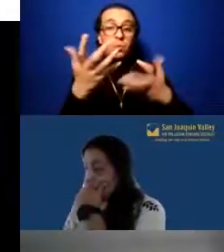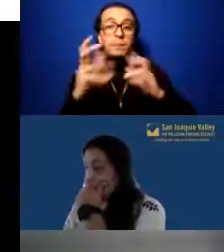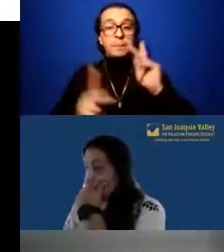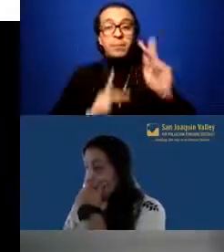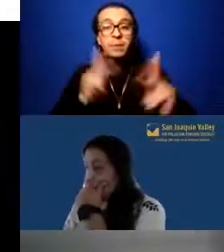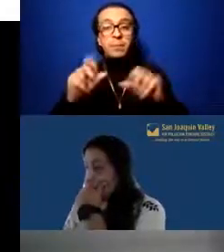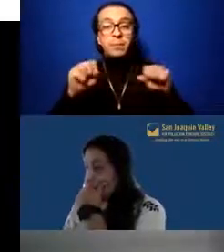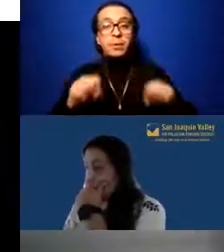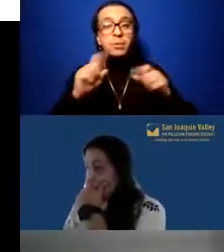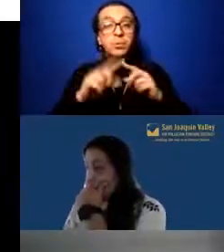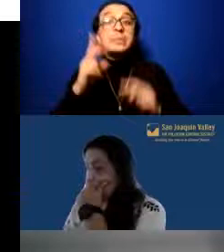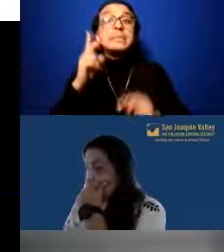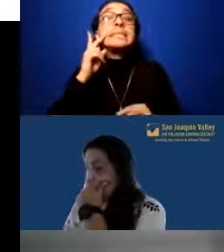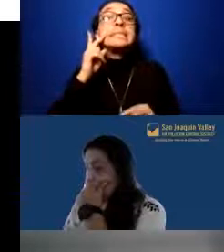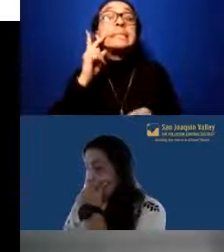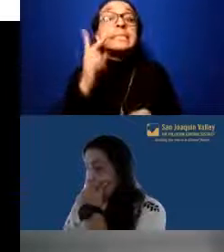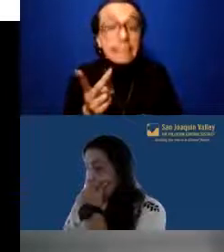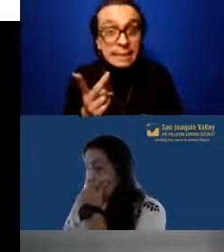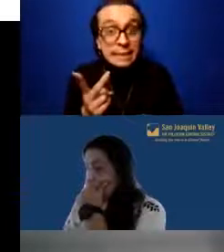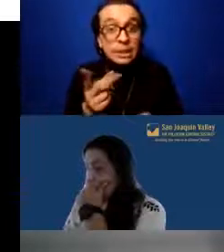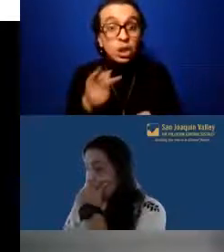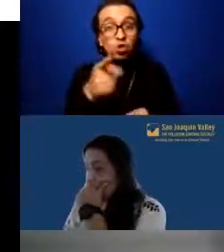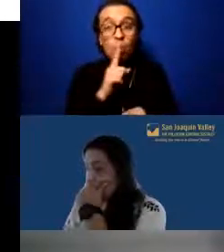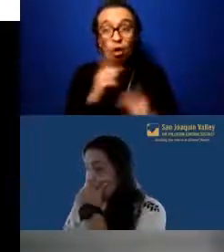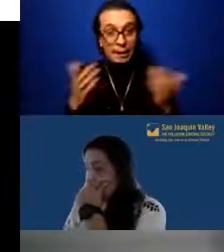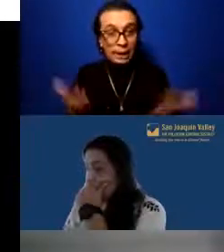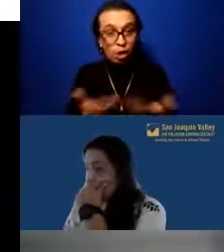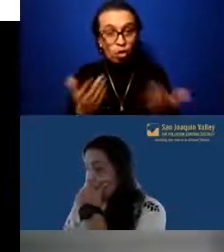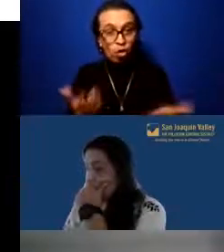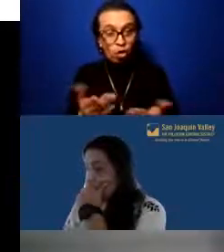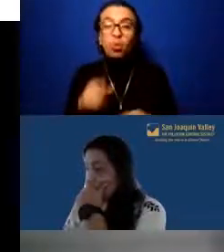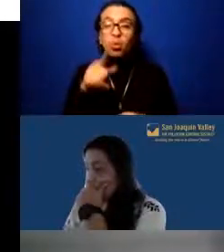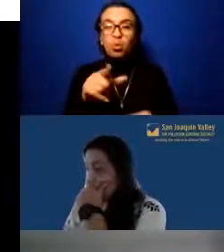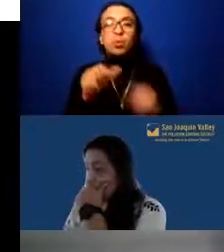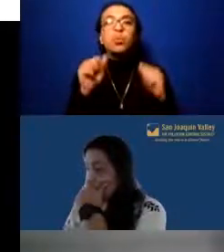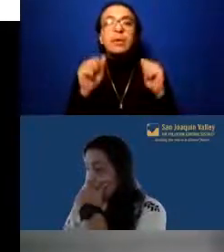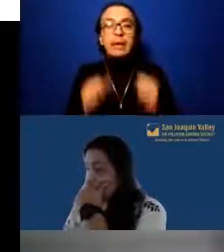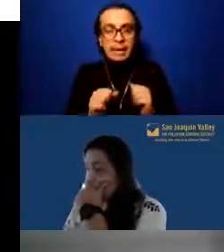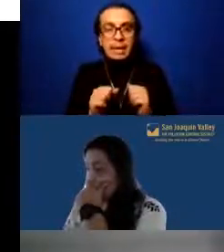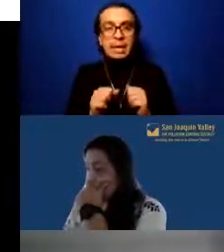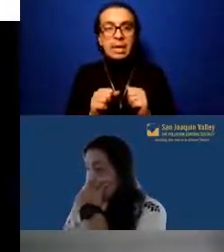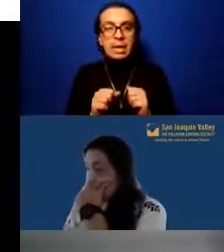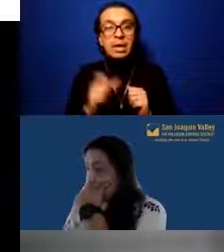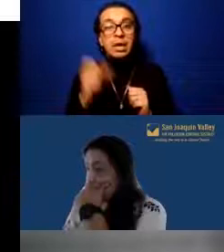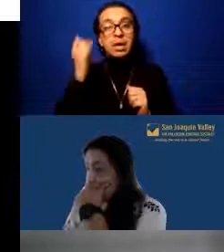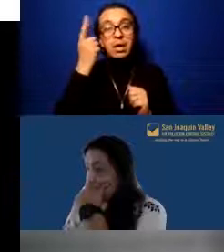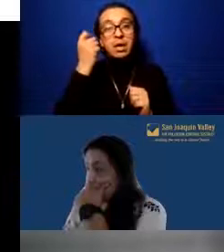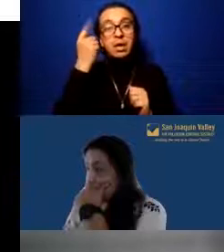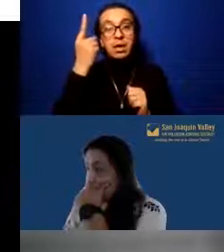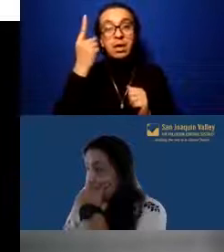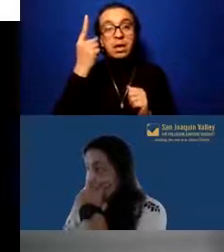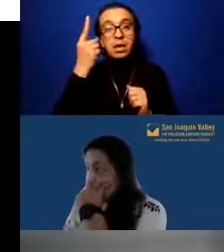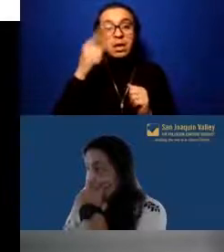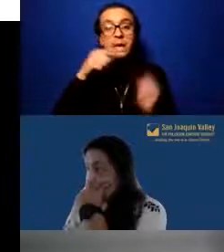able to see that you are present, then you can put here where it says to